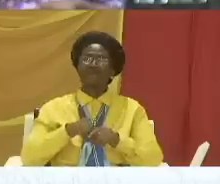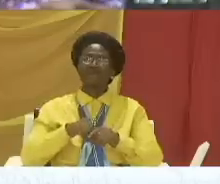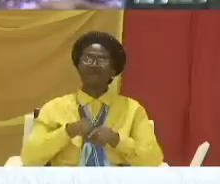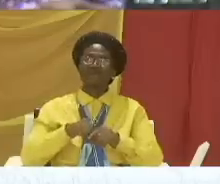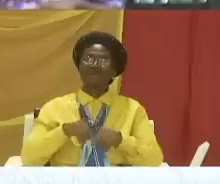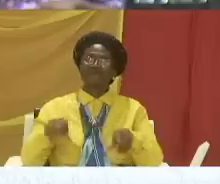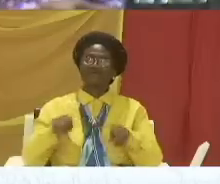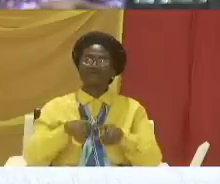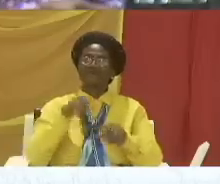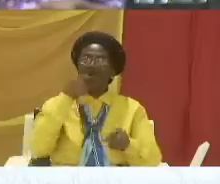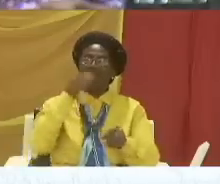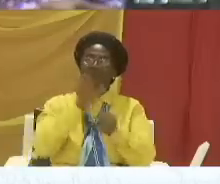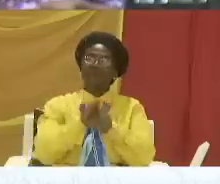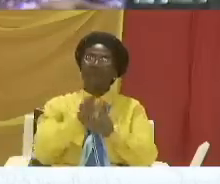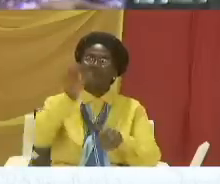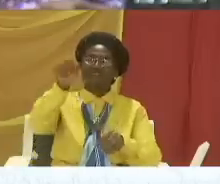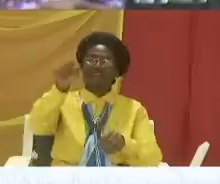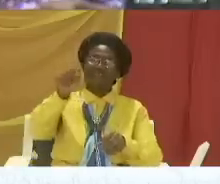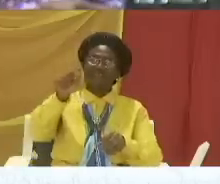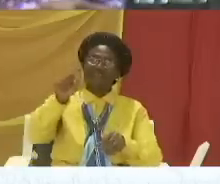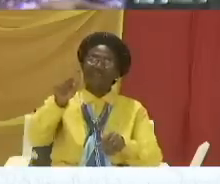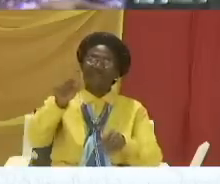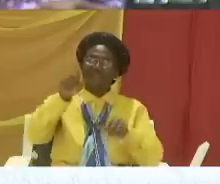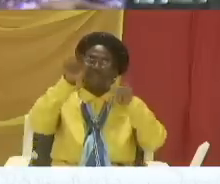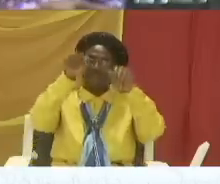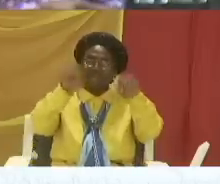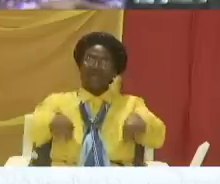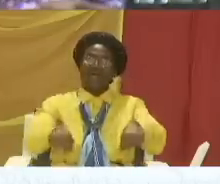So promises can be broken,